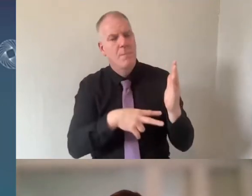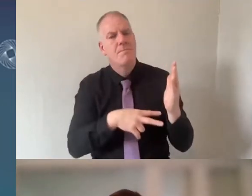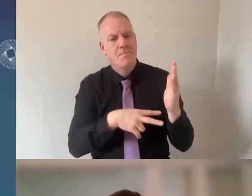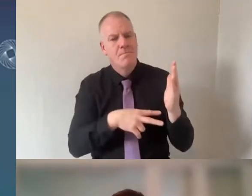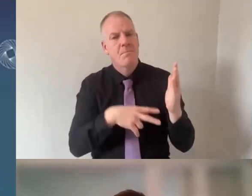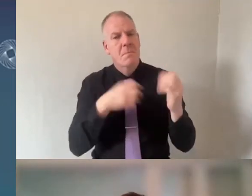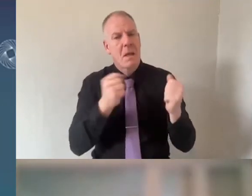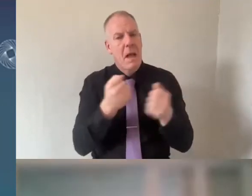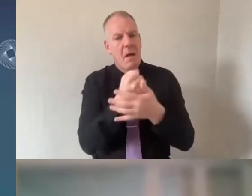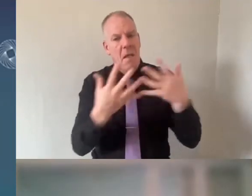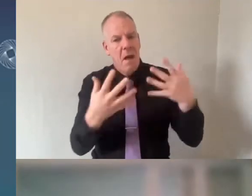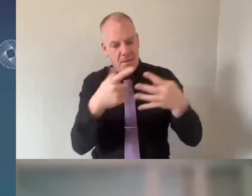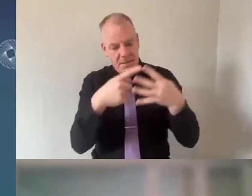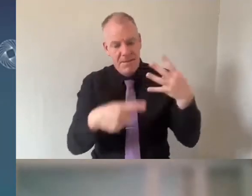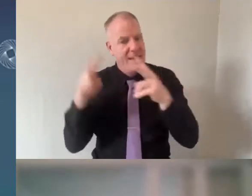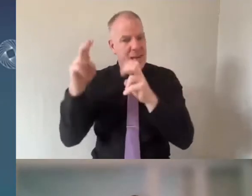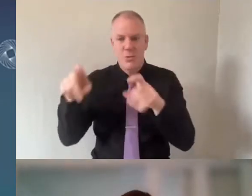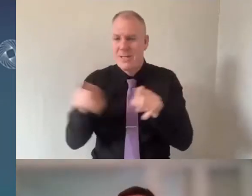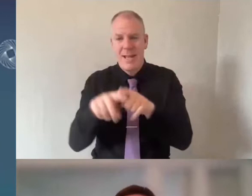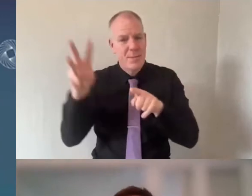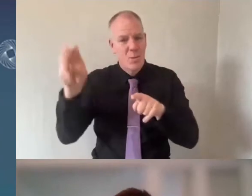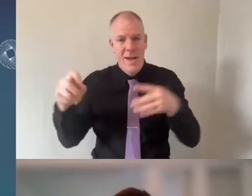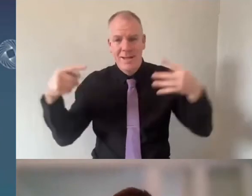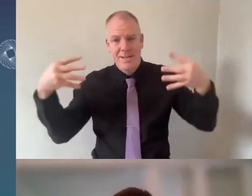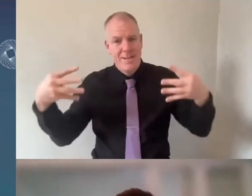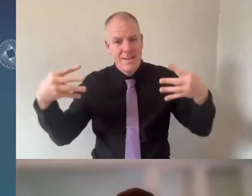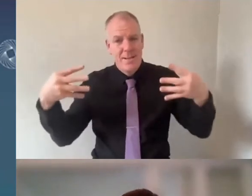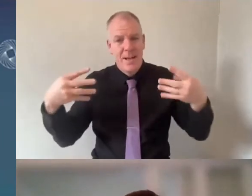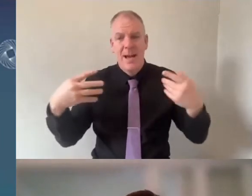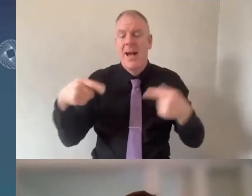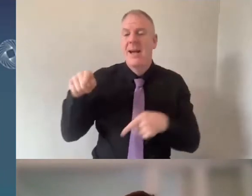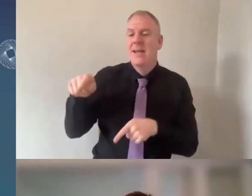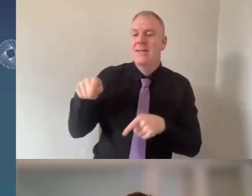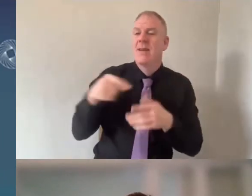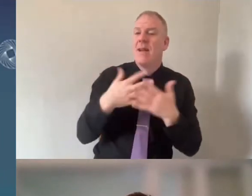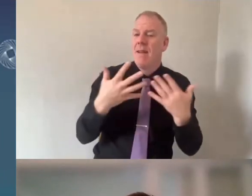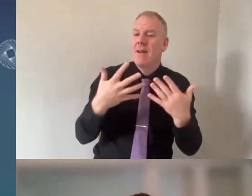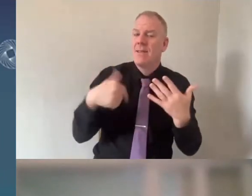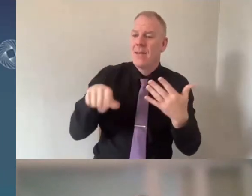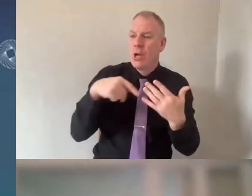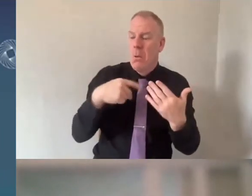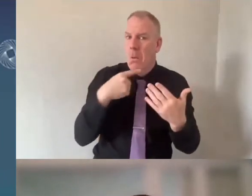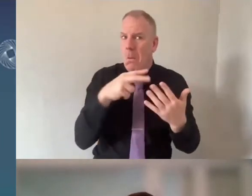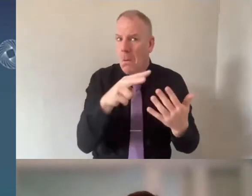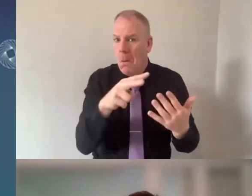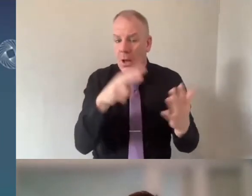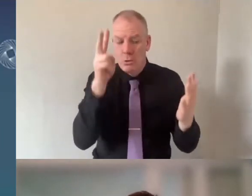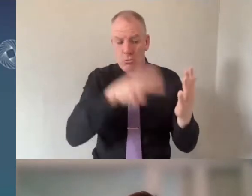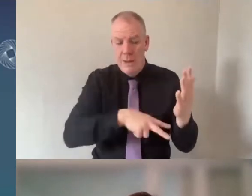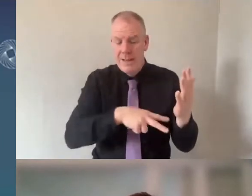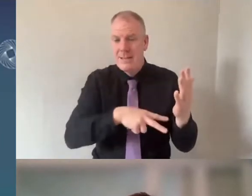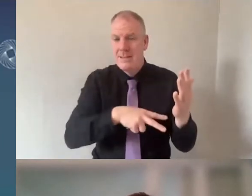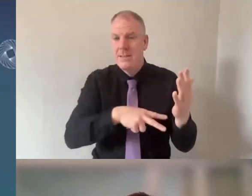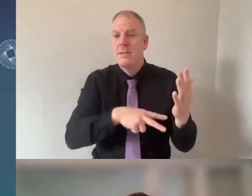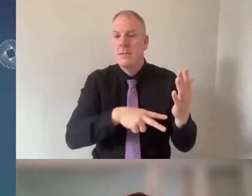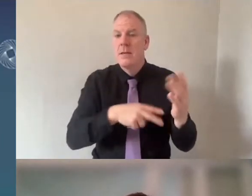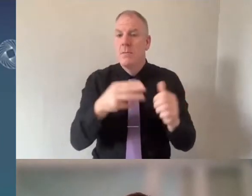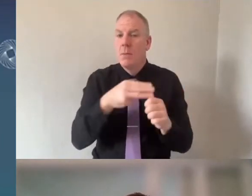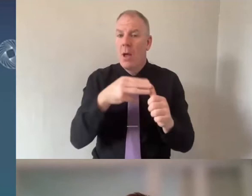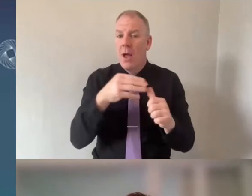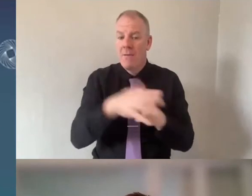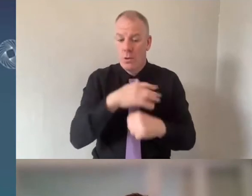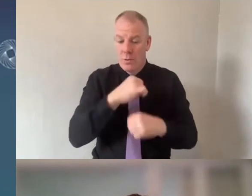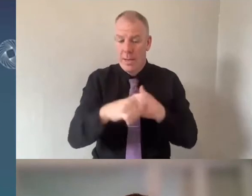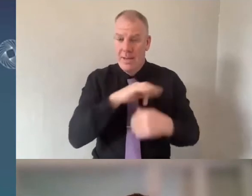many of the issues that we're dealing with in Wales and many others as well. And I have to say that having read it in preparedness for